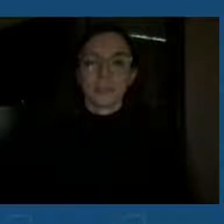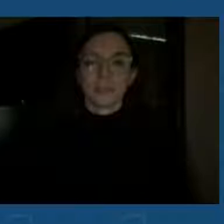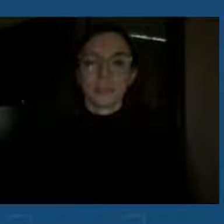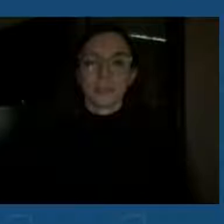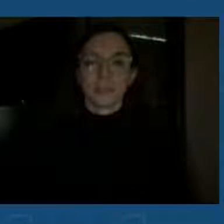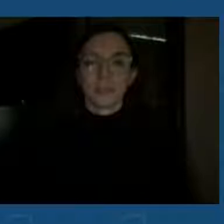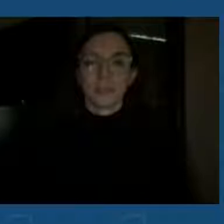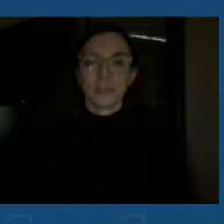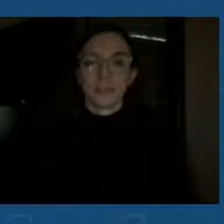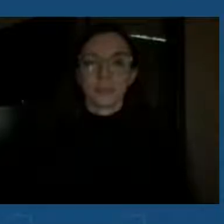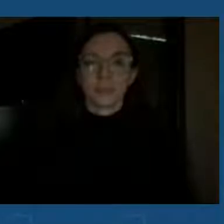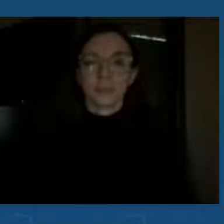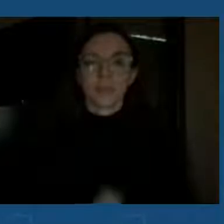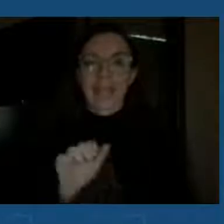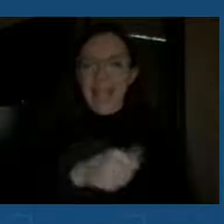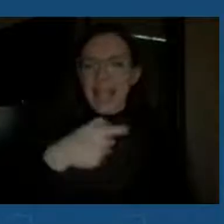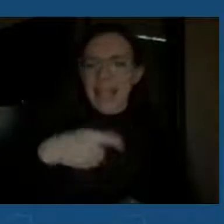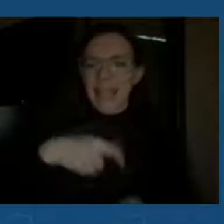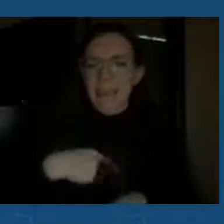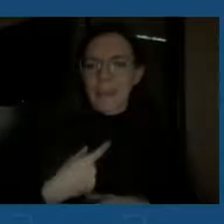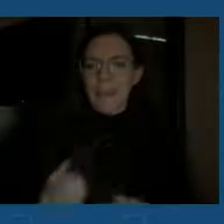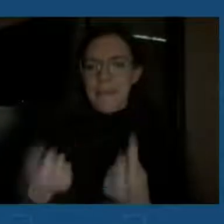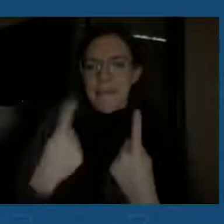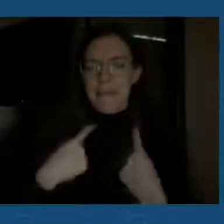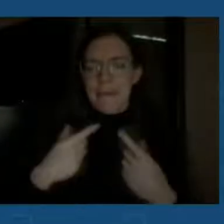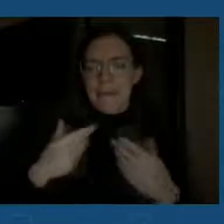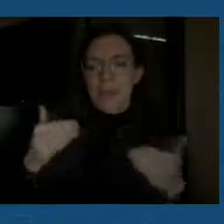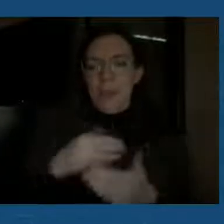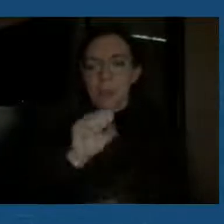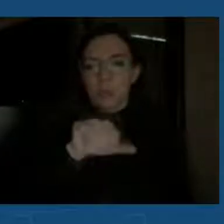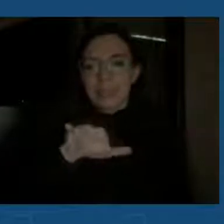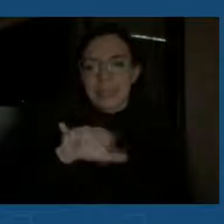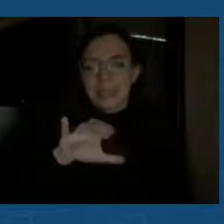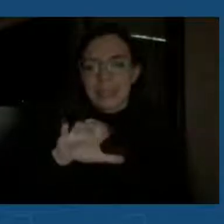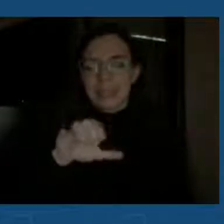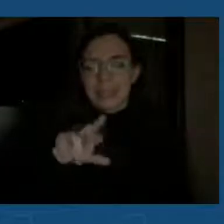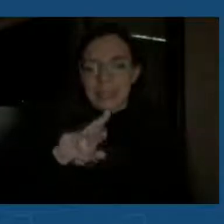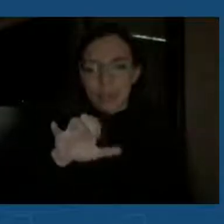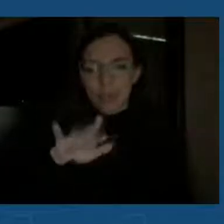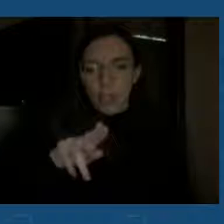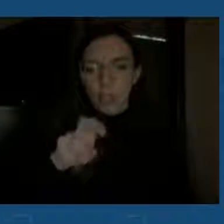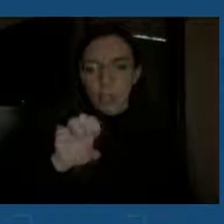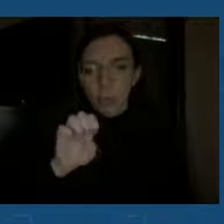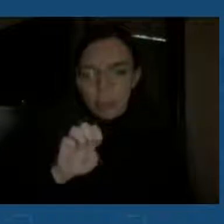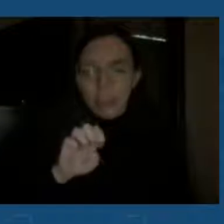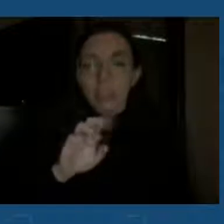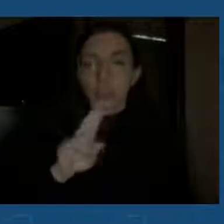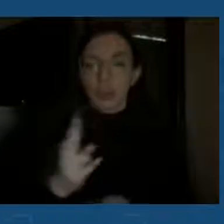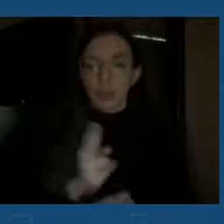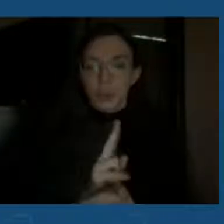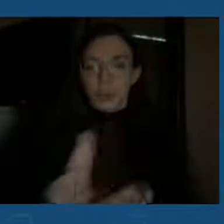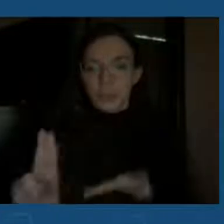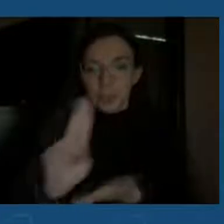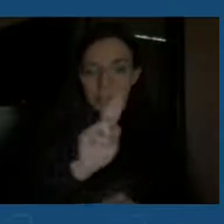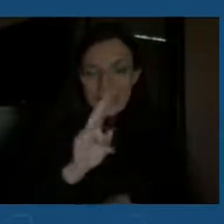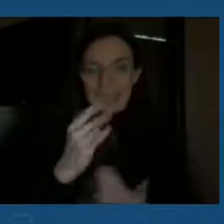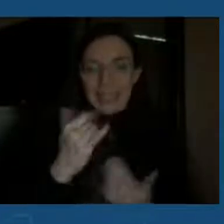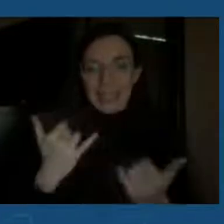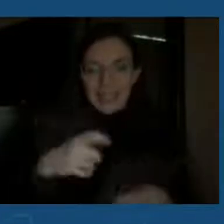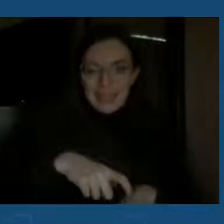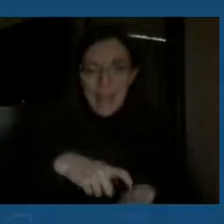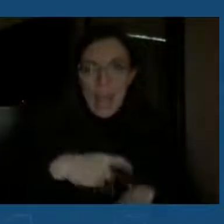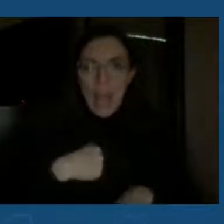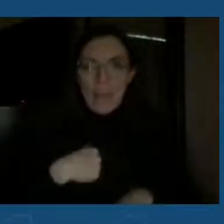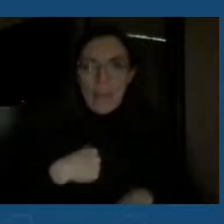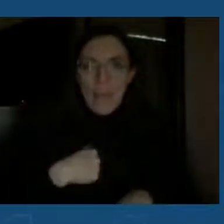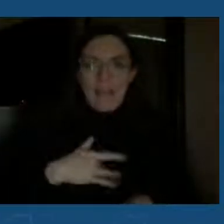Whenever I come close to Syracuse University this time of year, I kind of get this lump in my throat, thinking I've got to I'm pulling another